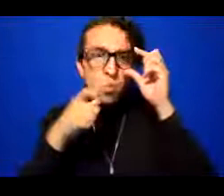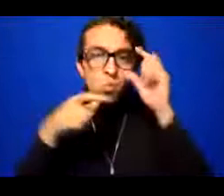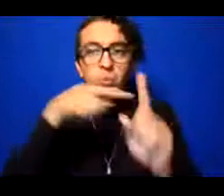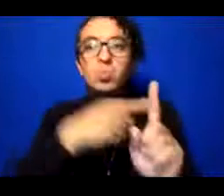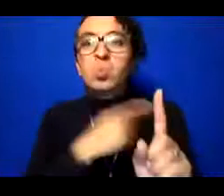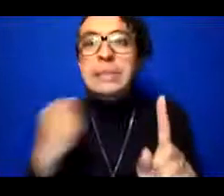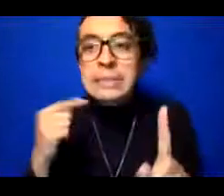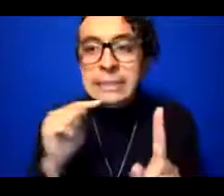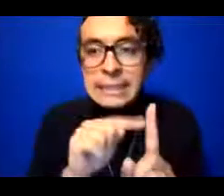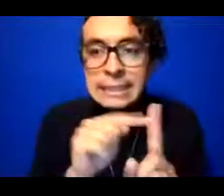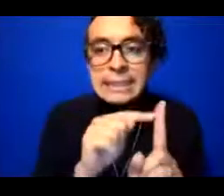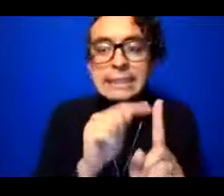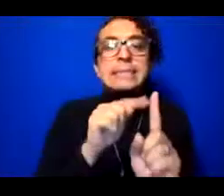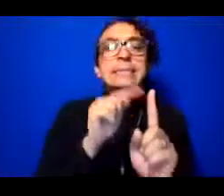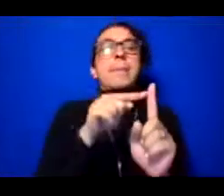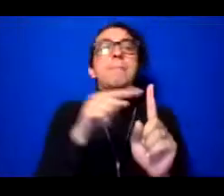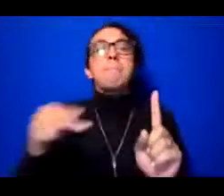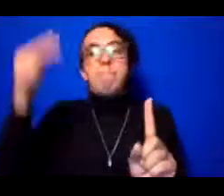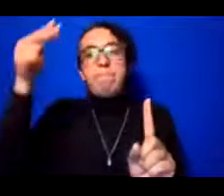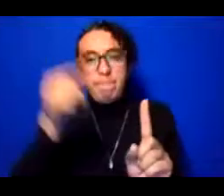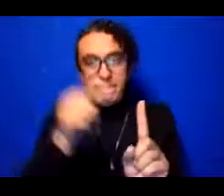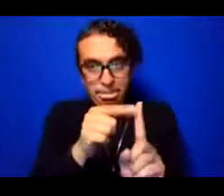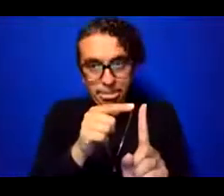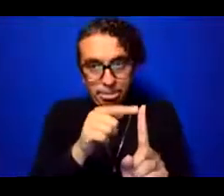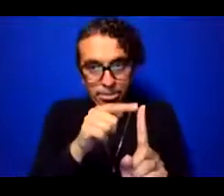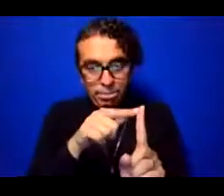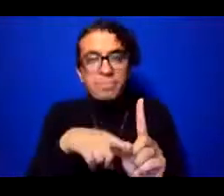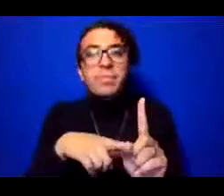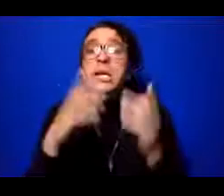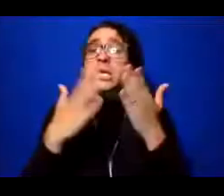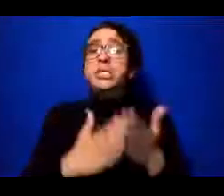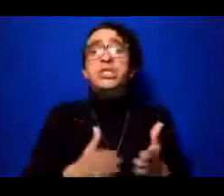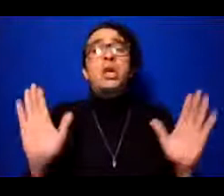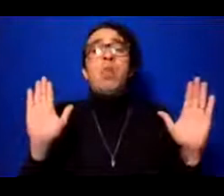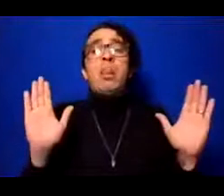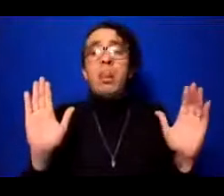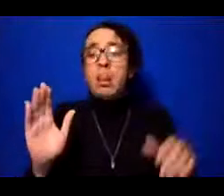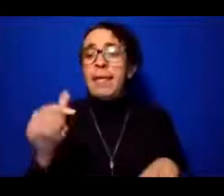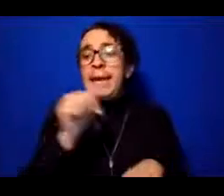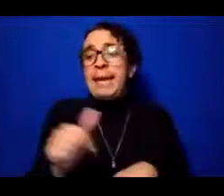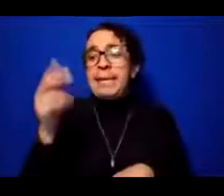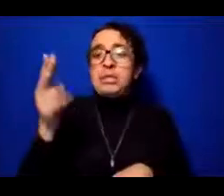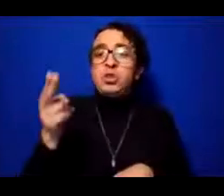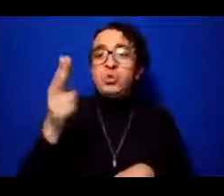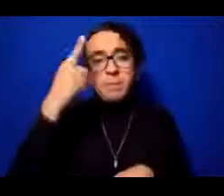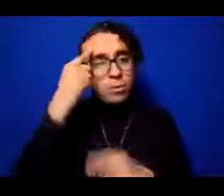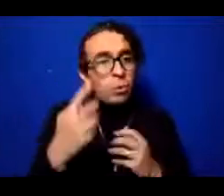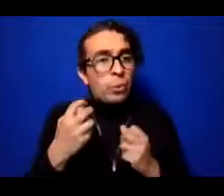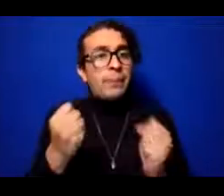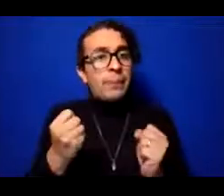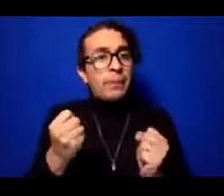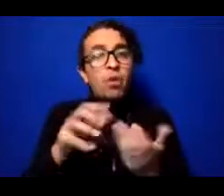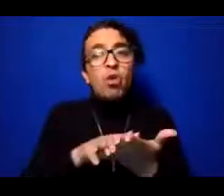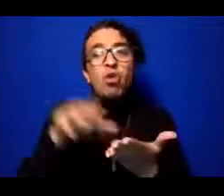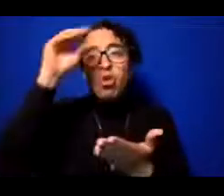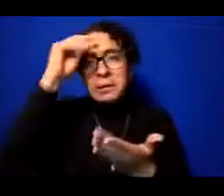may fall into this category of high risk. And in general, any history of mental health issues or learning